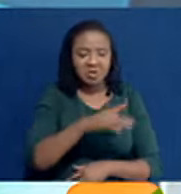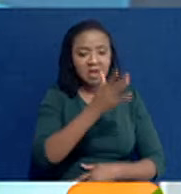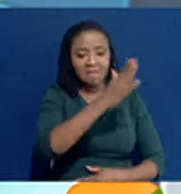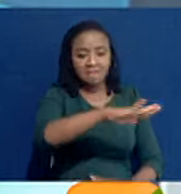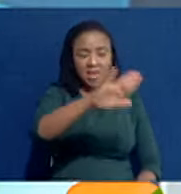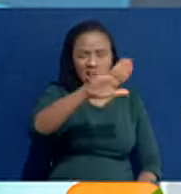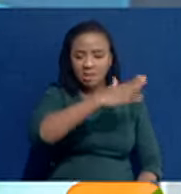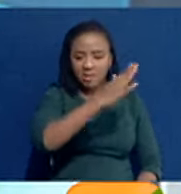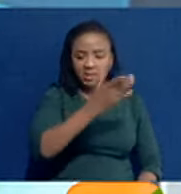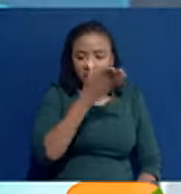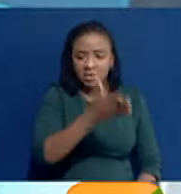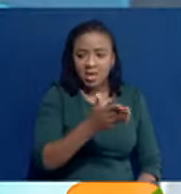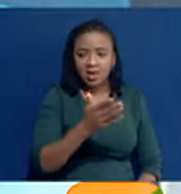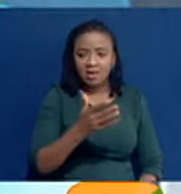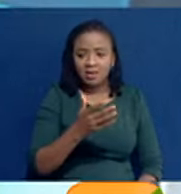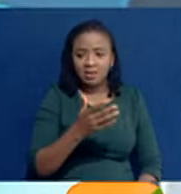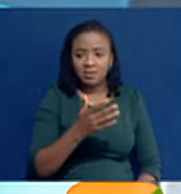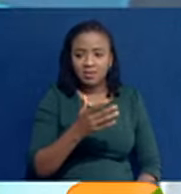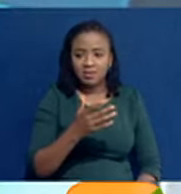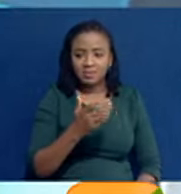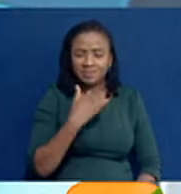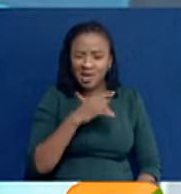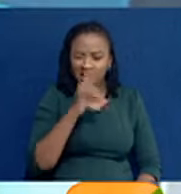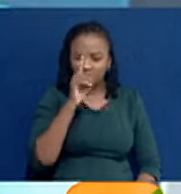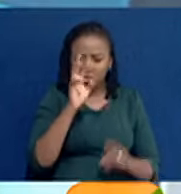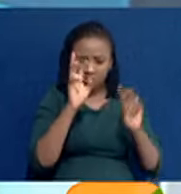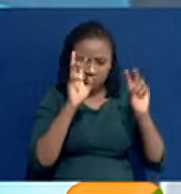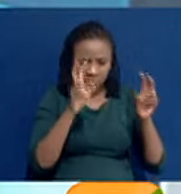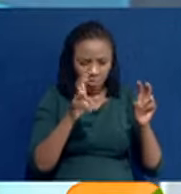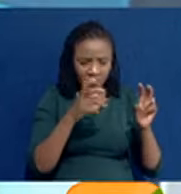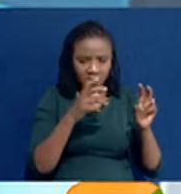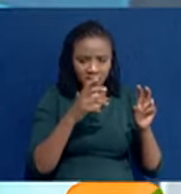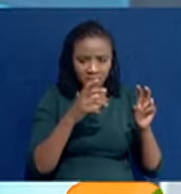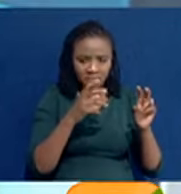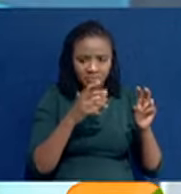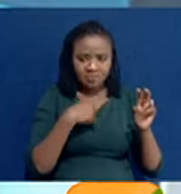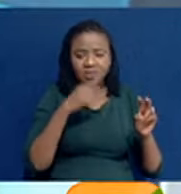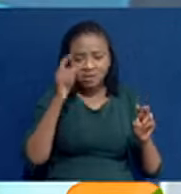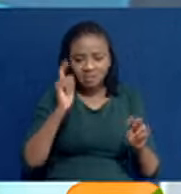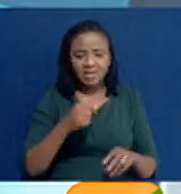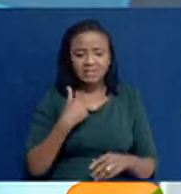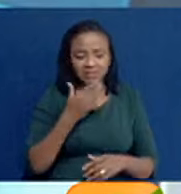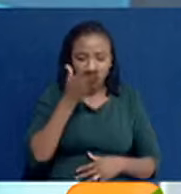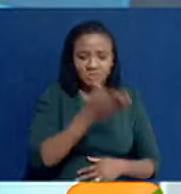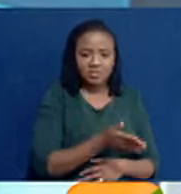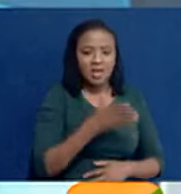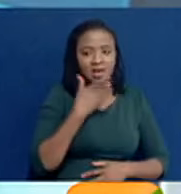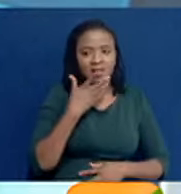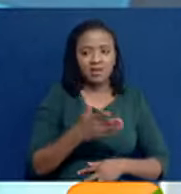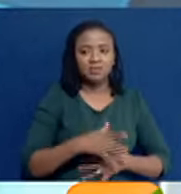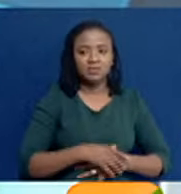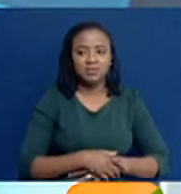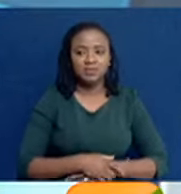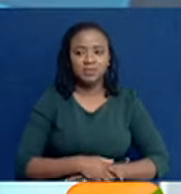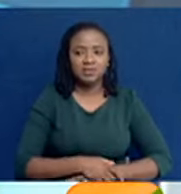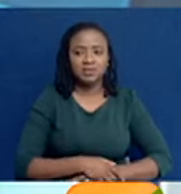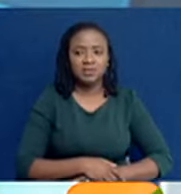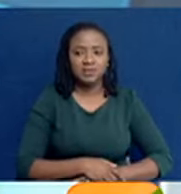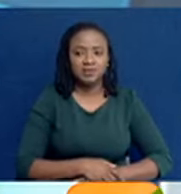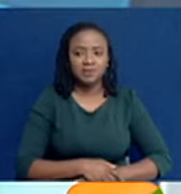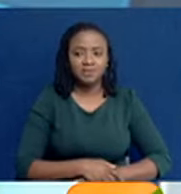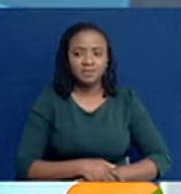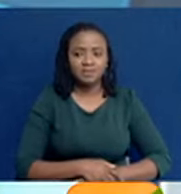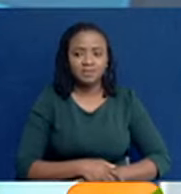a very touchy question, which I personally had to answer, not even my assistant minister.